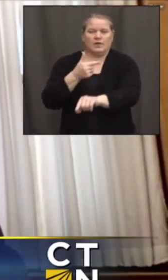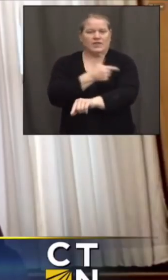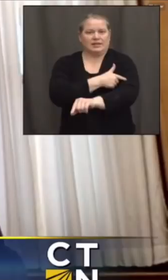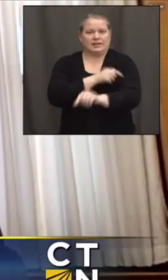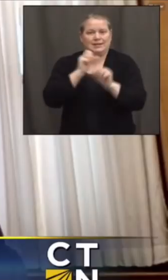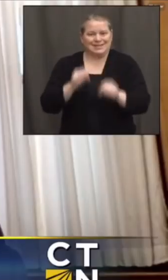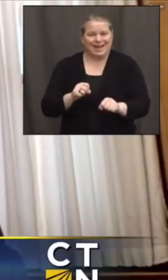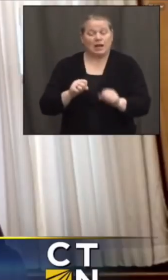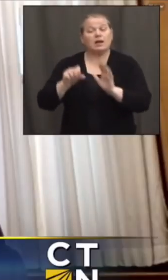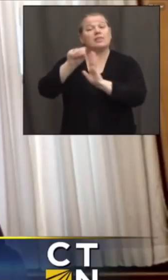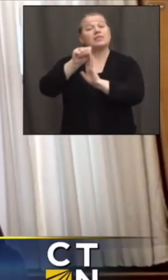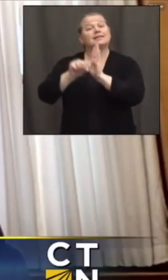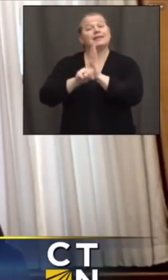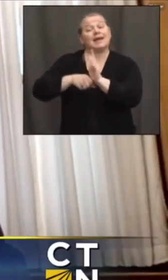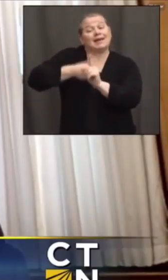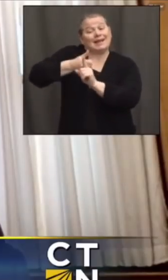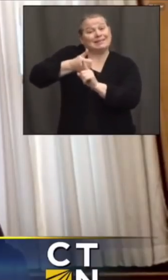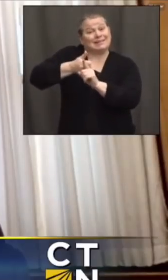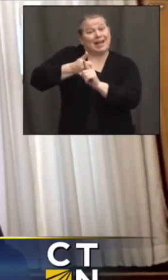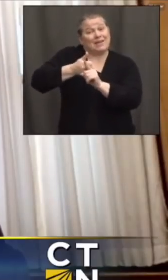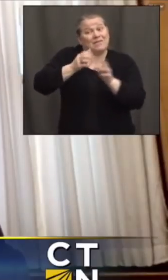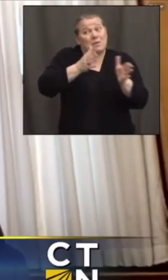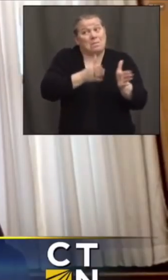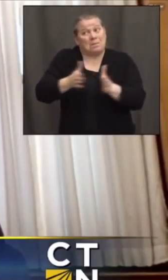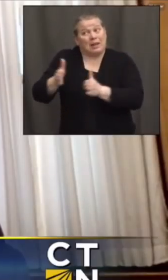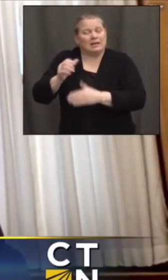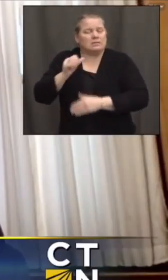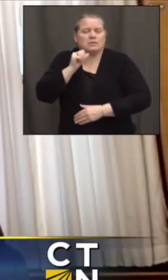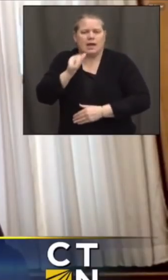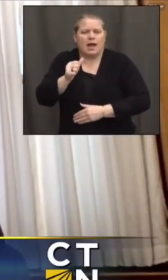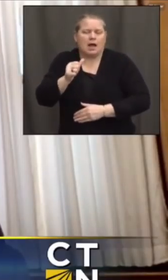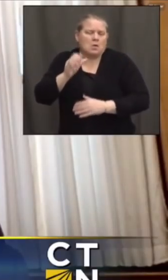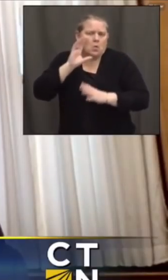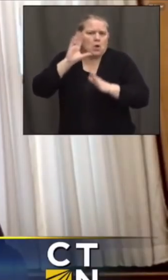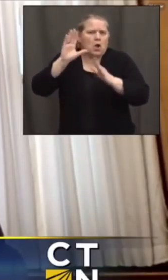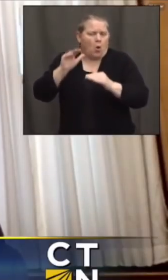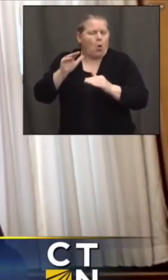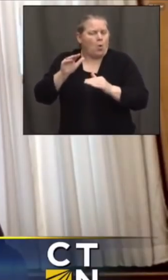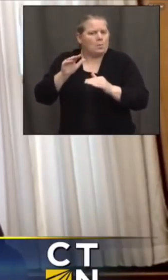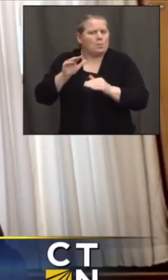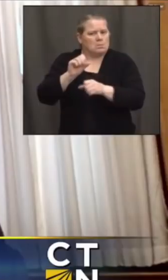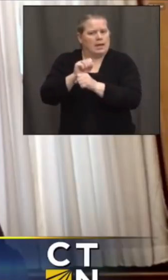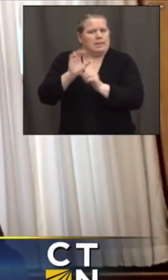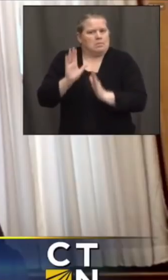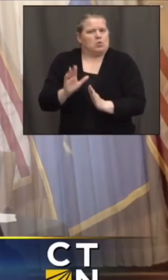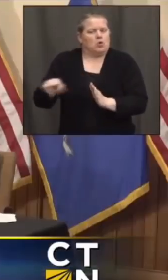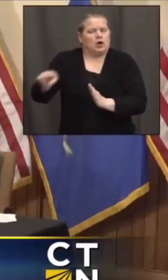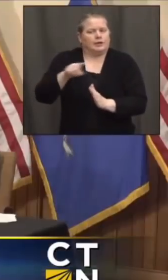before, we're very optimistic we'll get good uptake amongst our employees as they become eligible.